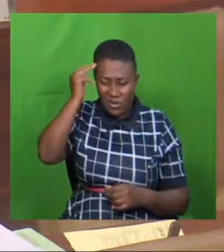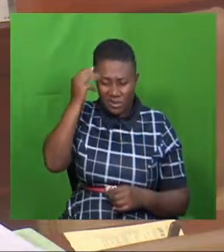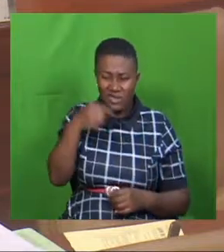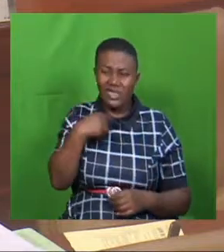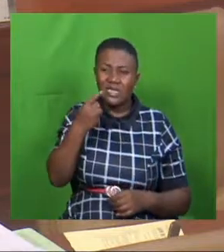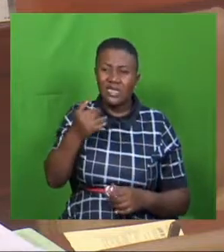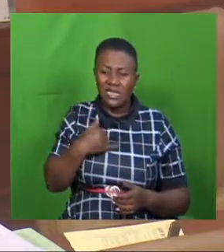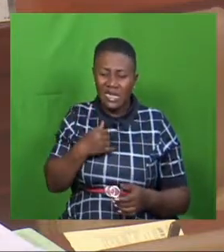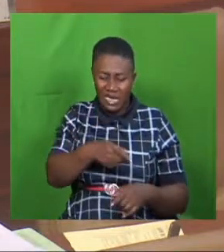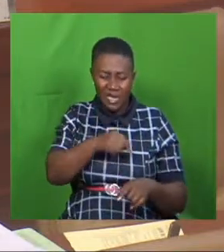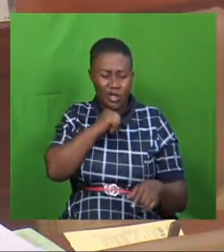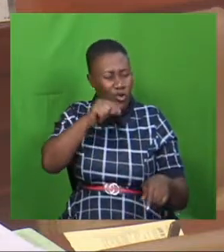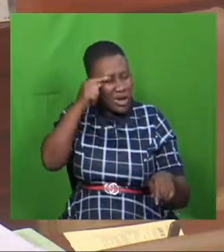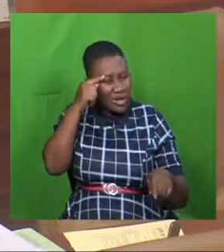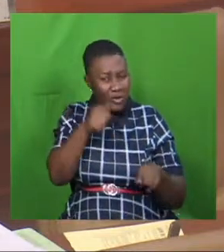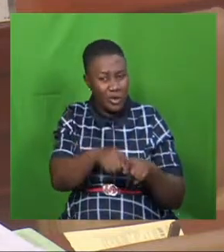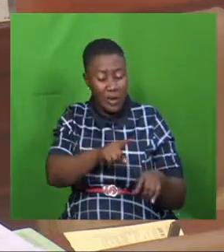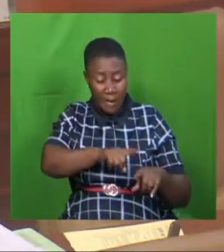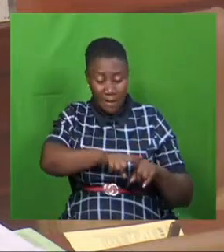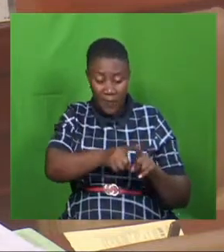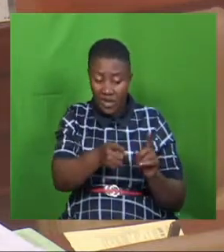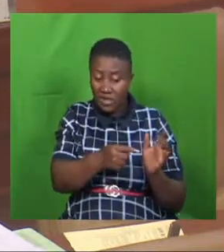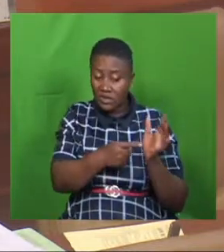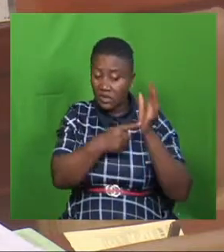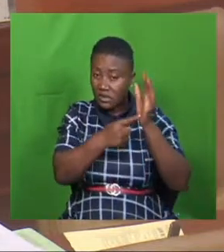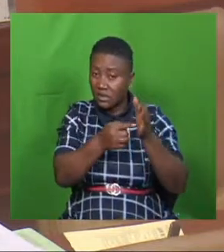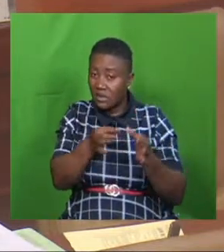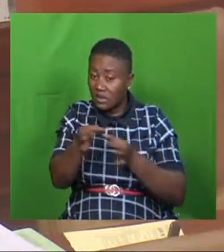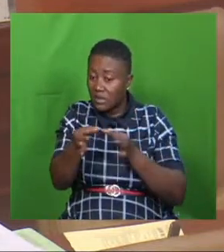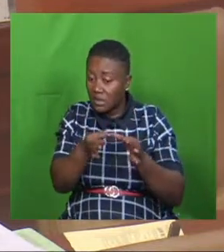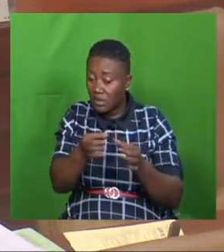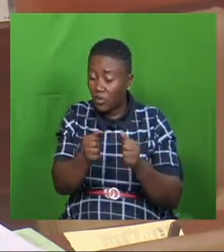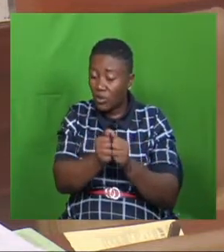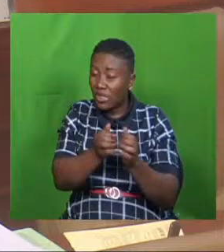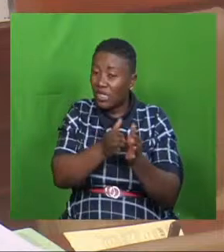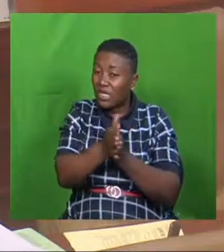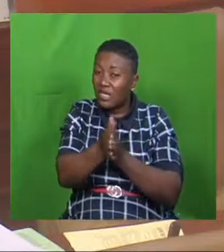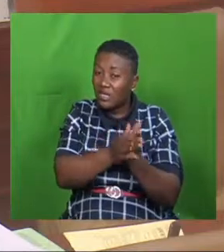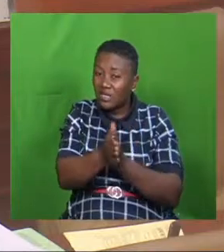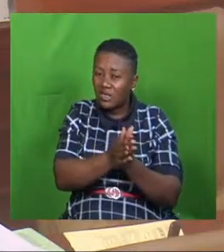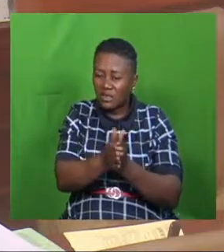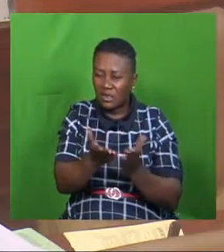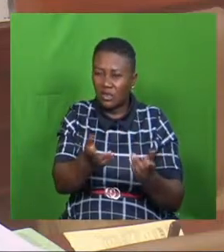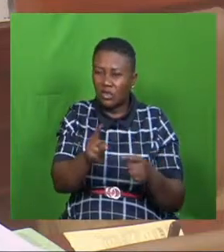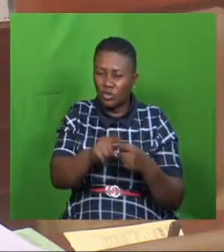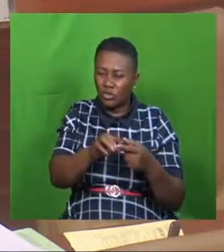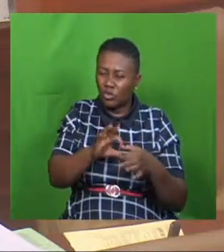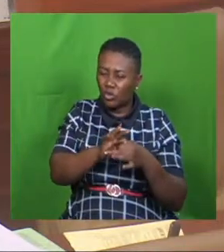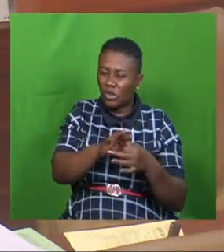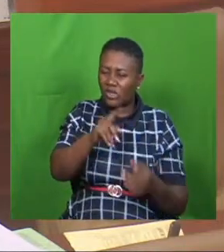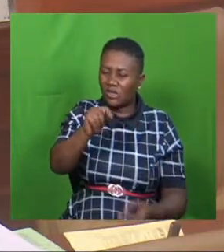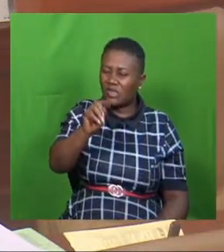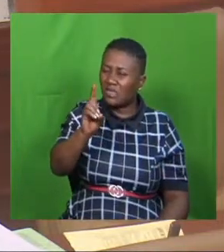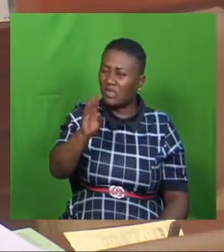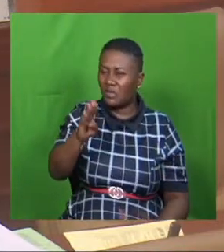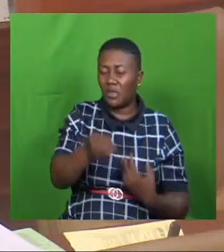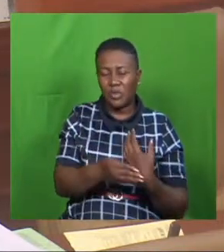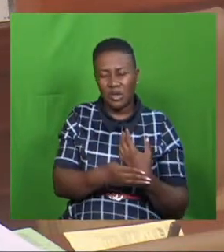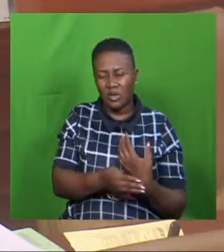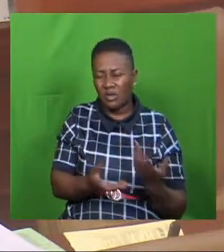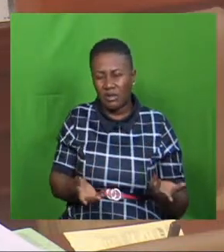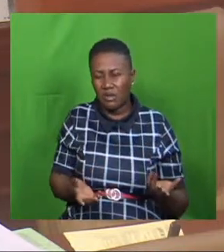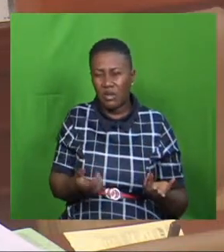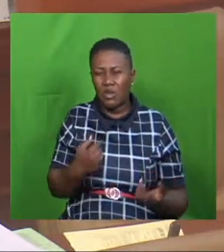contract, yet it finds expression in our expression of interest in joining this TTB bank, Mr. Speaker? We must be curious about